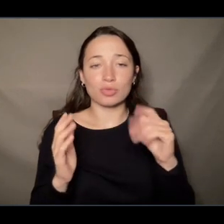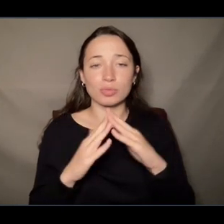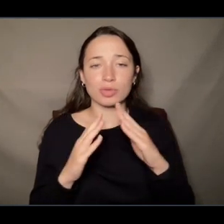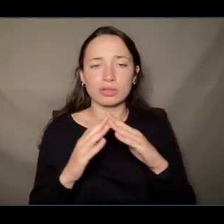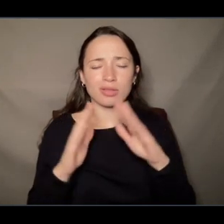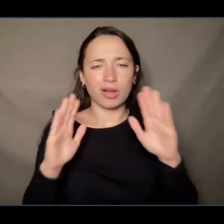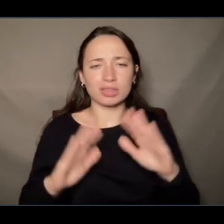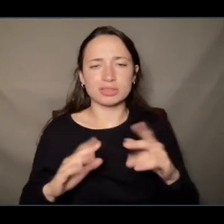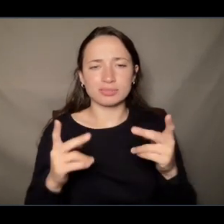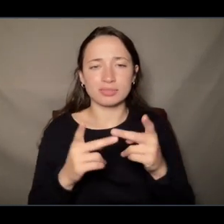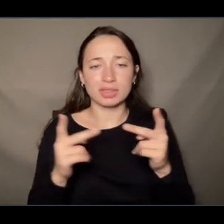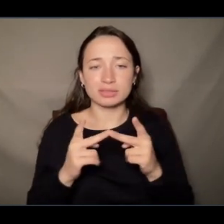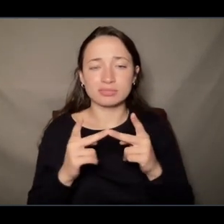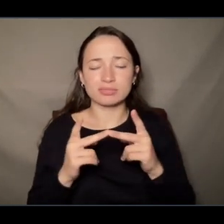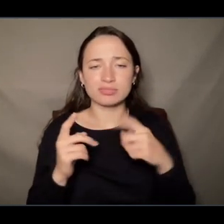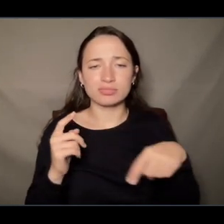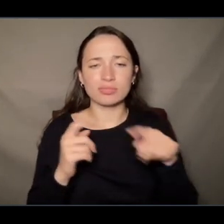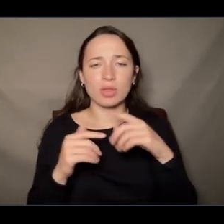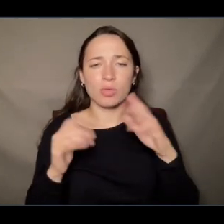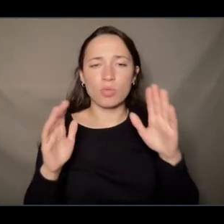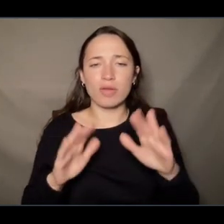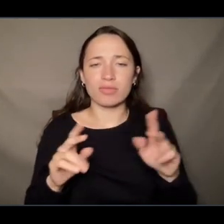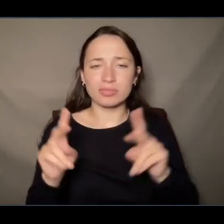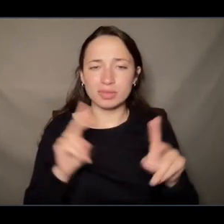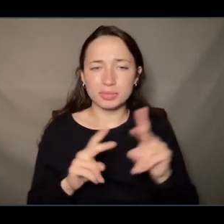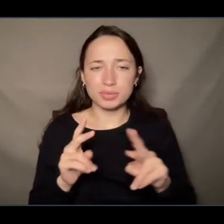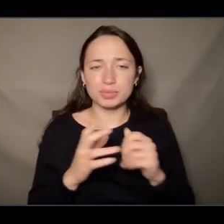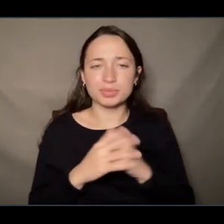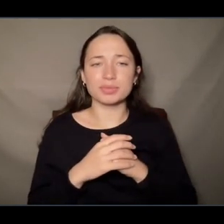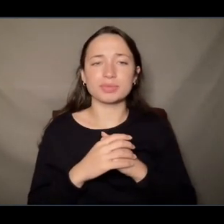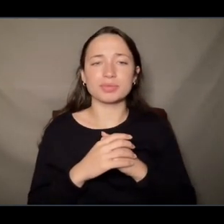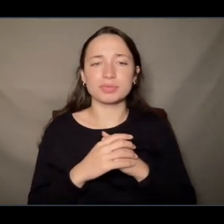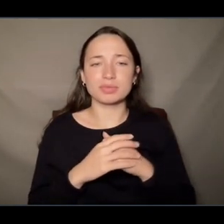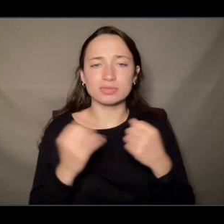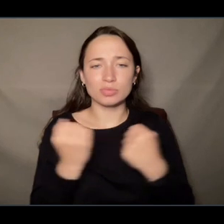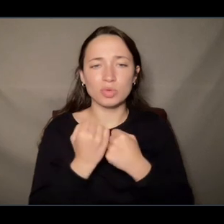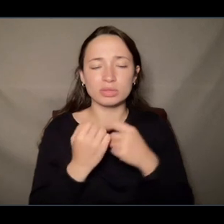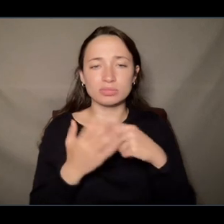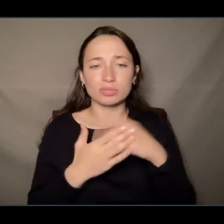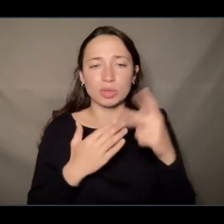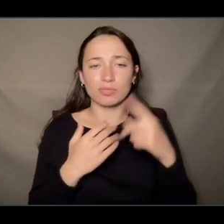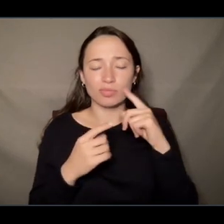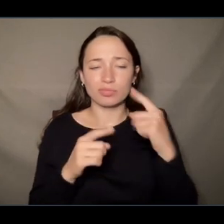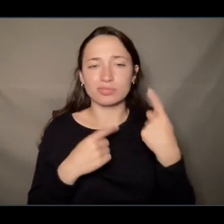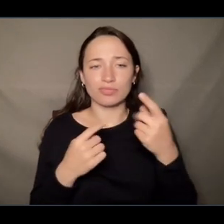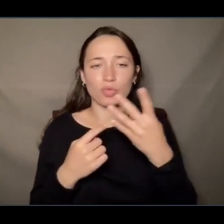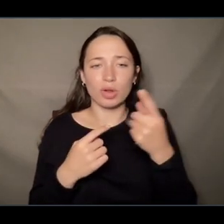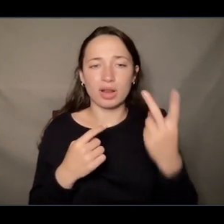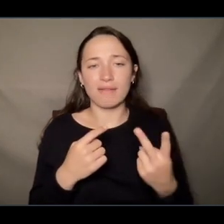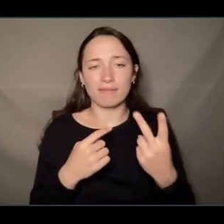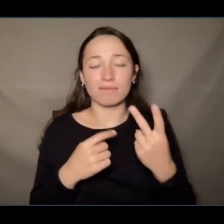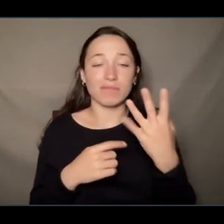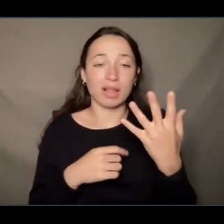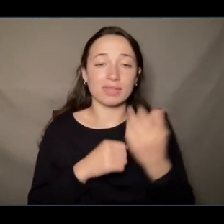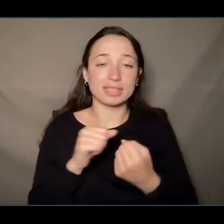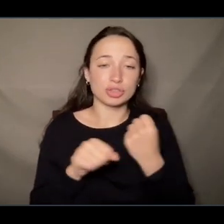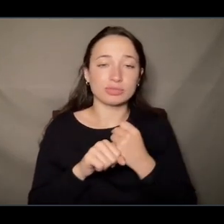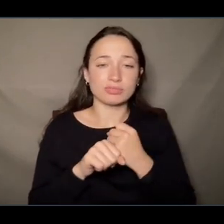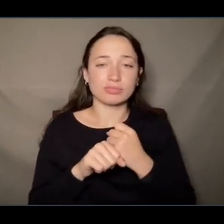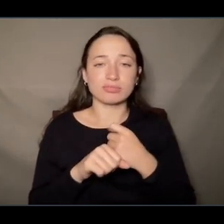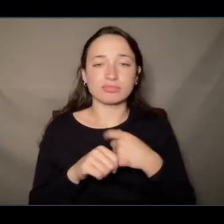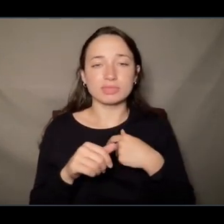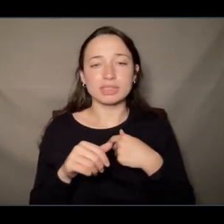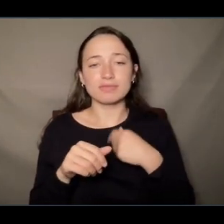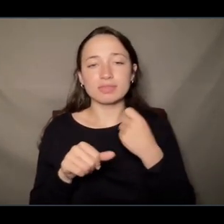Dracut community is an awesome place, and they're wonderful people, and they have supported this program for the last